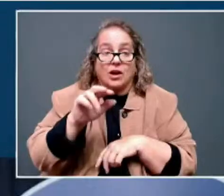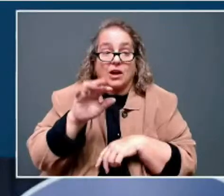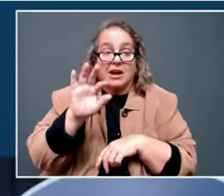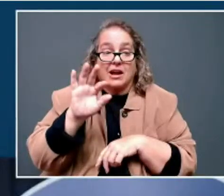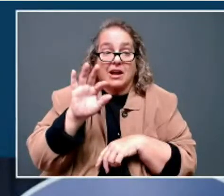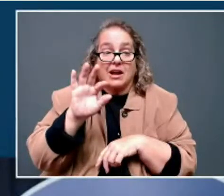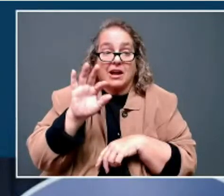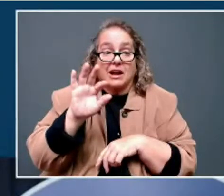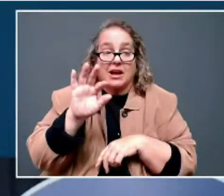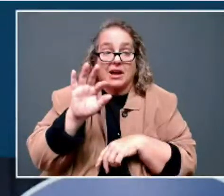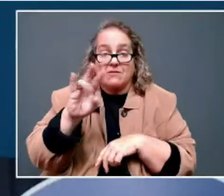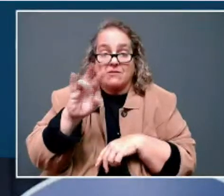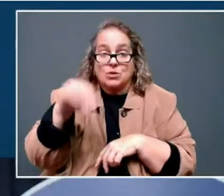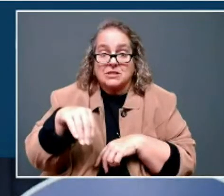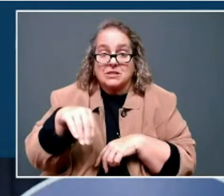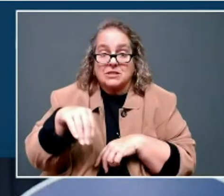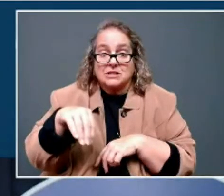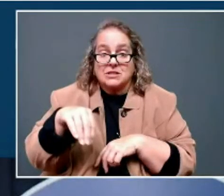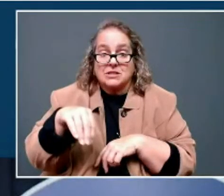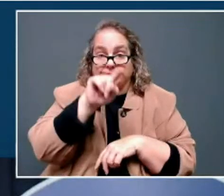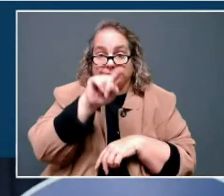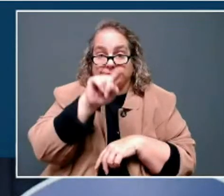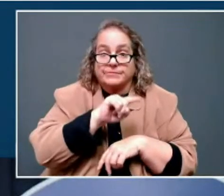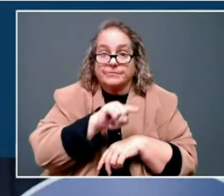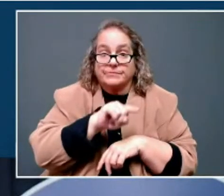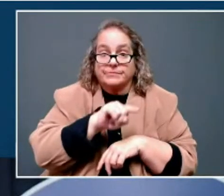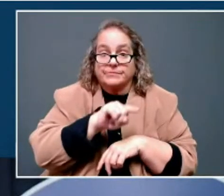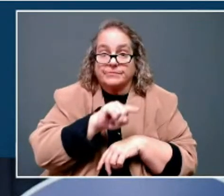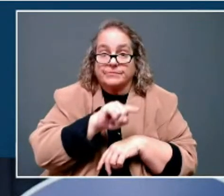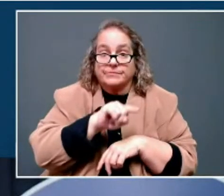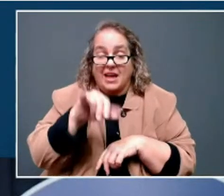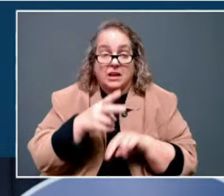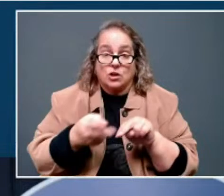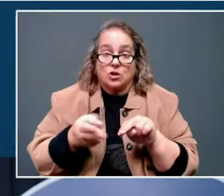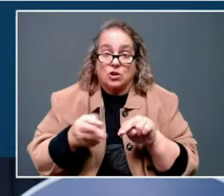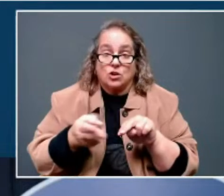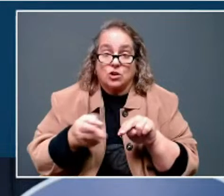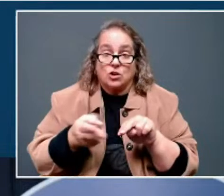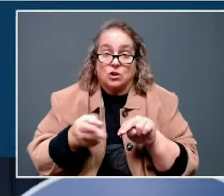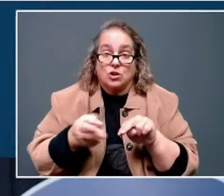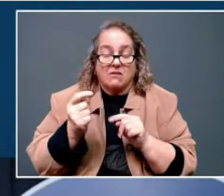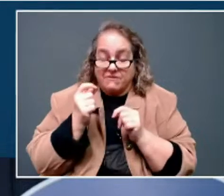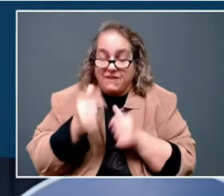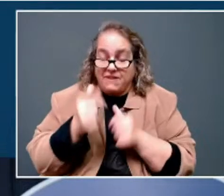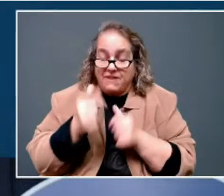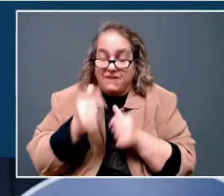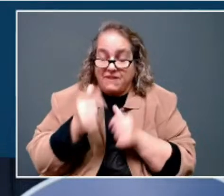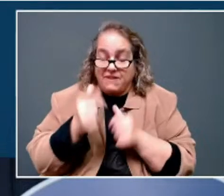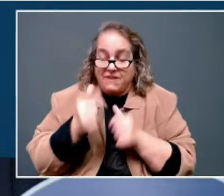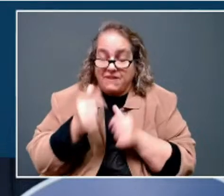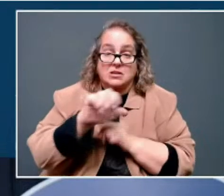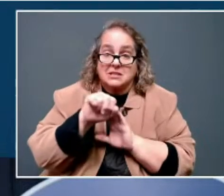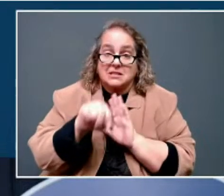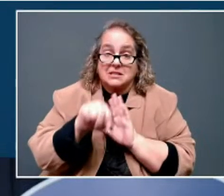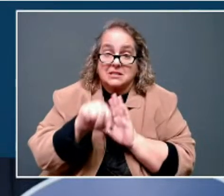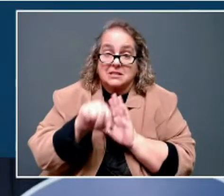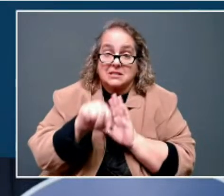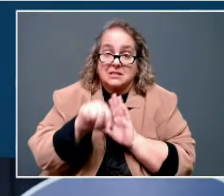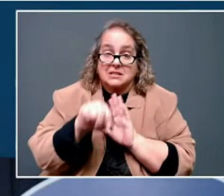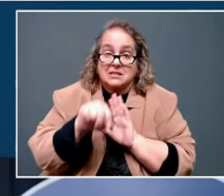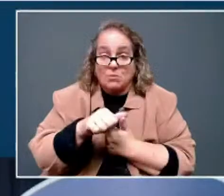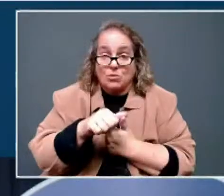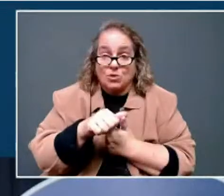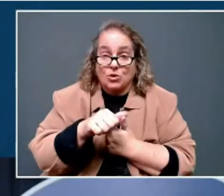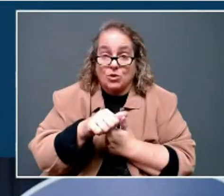97 percentiles. This increased rapidly all across the state. And remember, it looks like